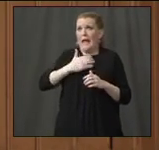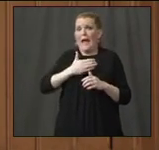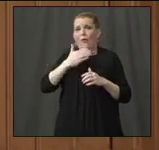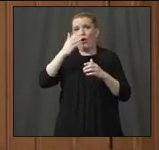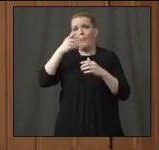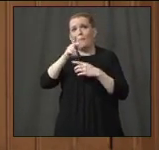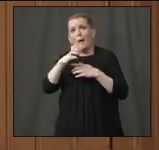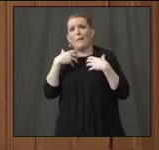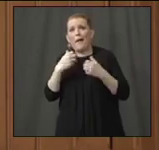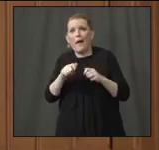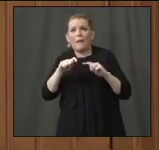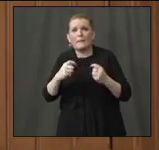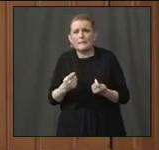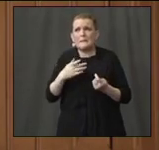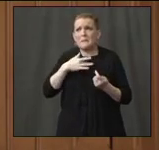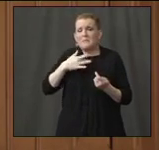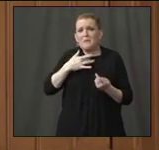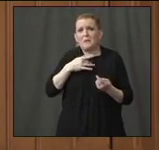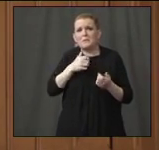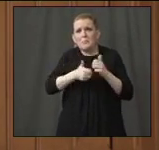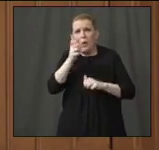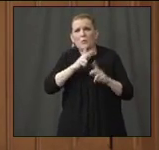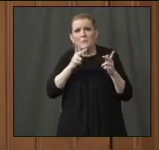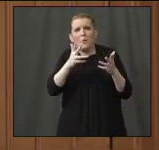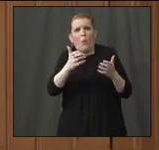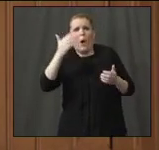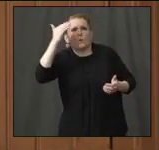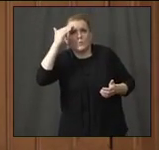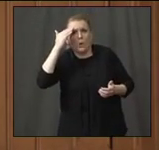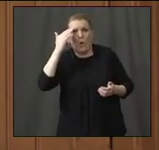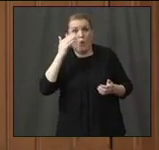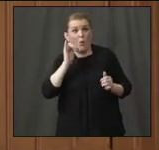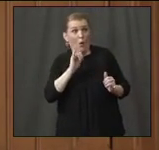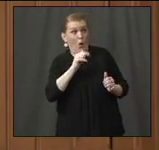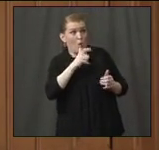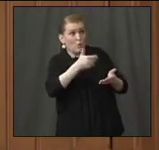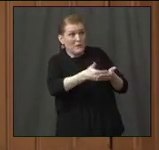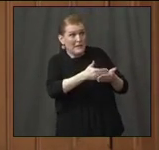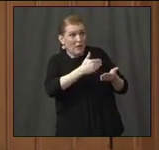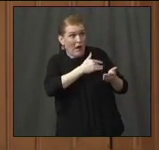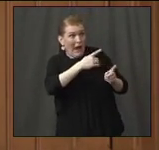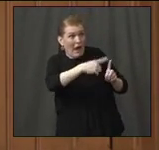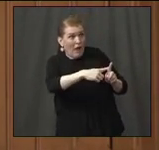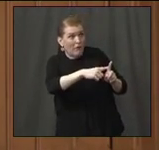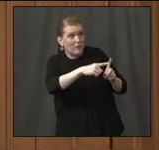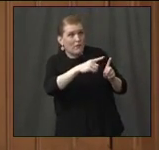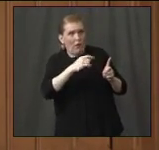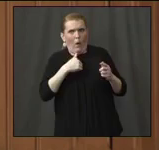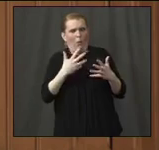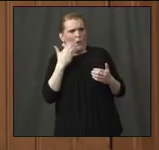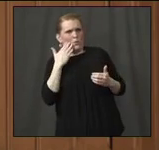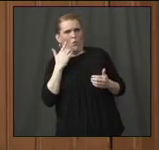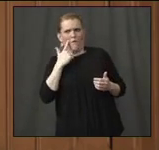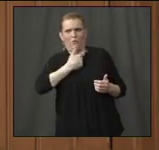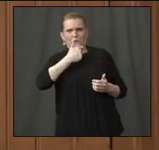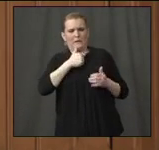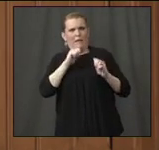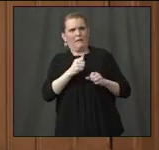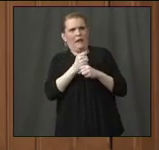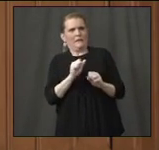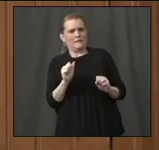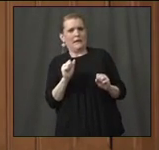close contact with someone that's been infected, and the vast majority of the time that people take the recommendations and self-isolate for the 14